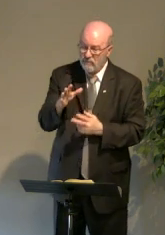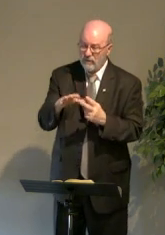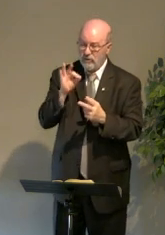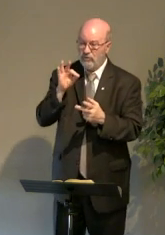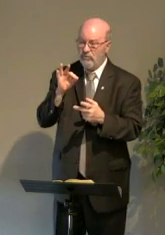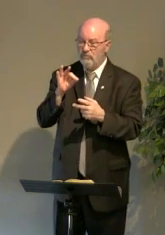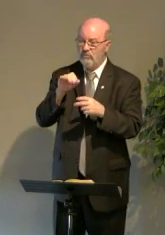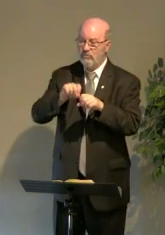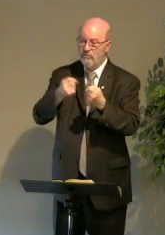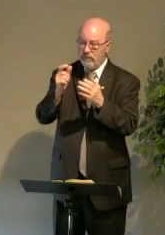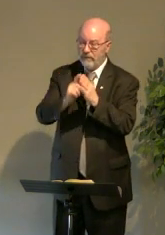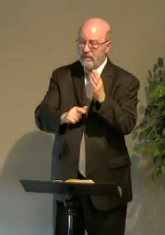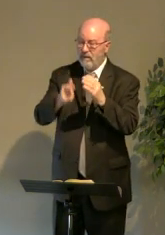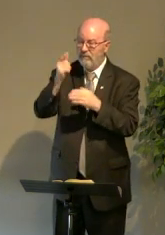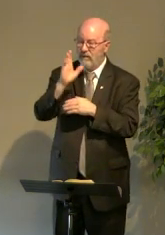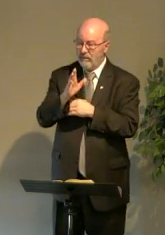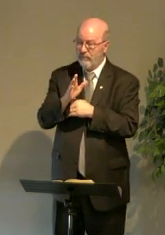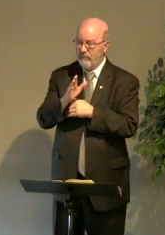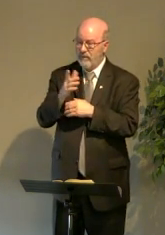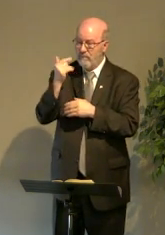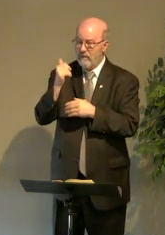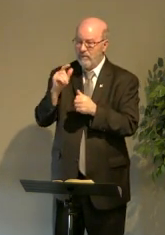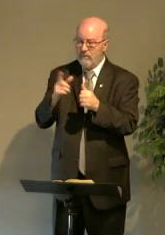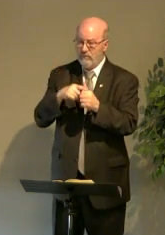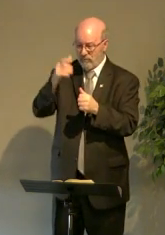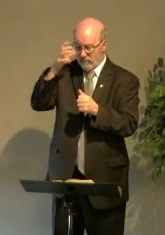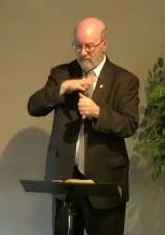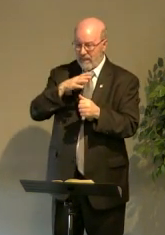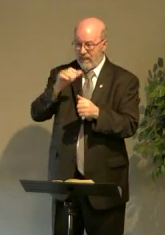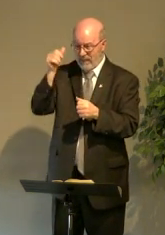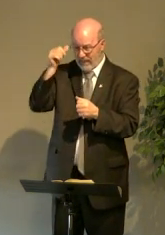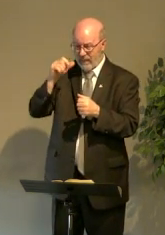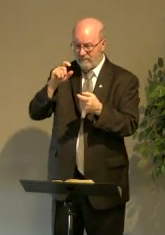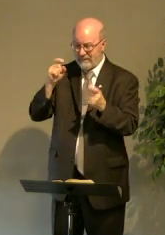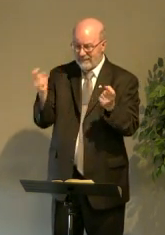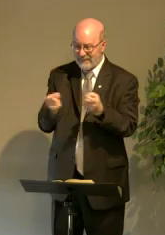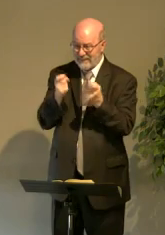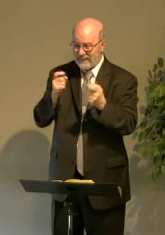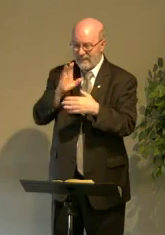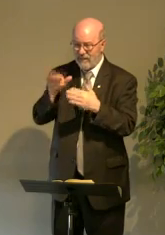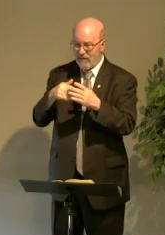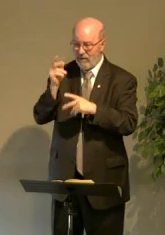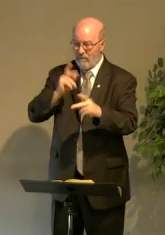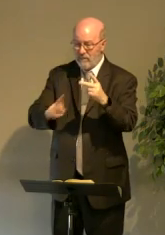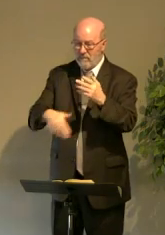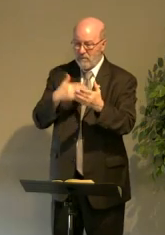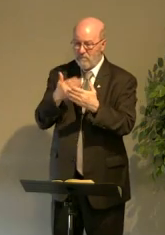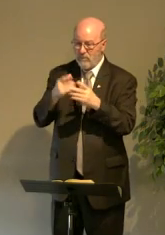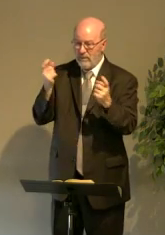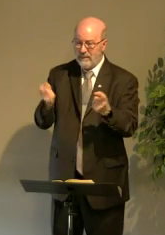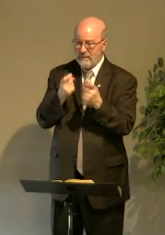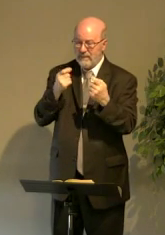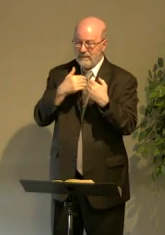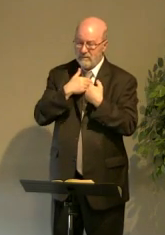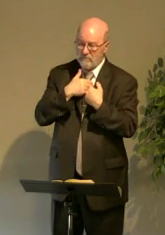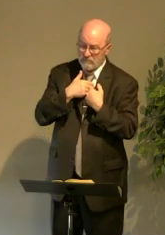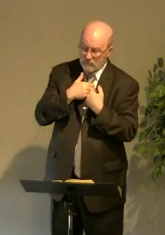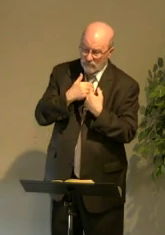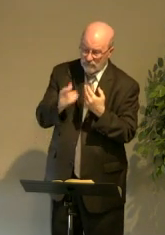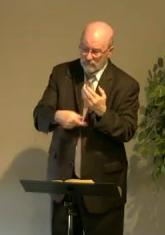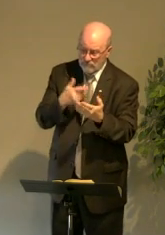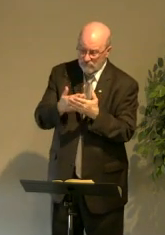to transgress the law of God. Due to the first man, Adam's transgression, all men born since are born with a